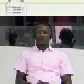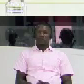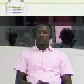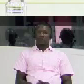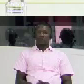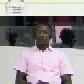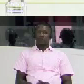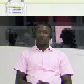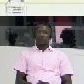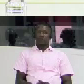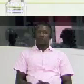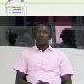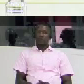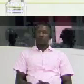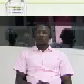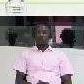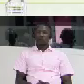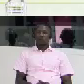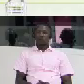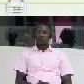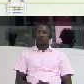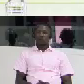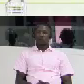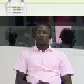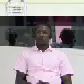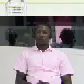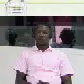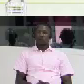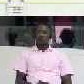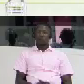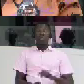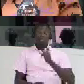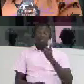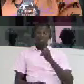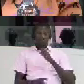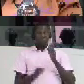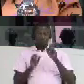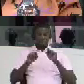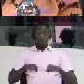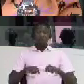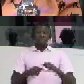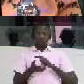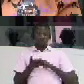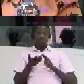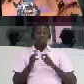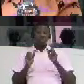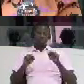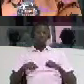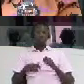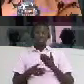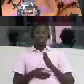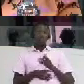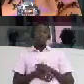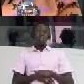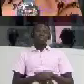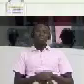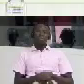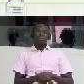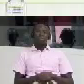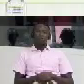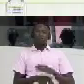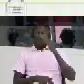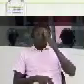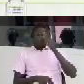xam ne dafa jóge ci moom rek ñëw ci yow direct. Waaw def di am. Yes, it usually happens. Thank